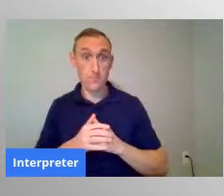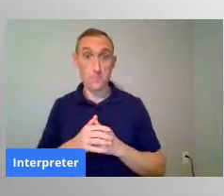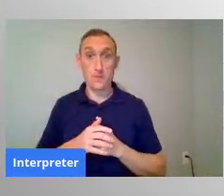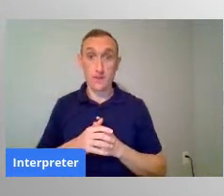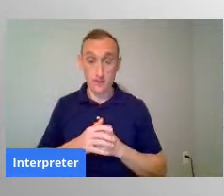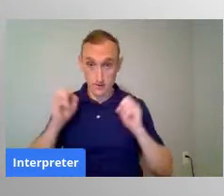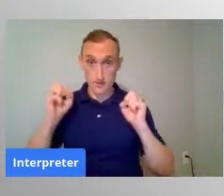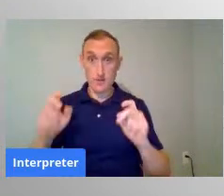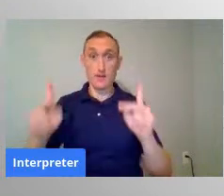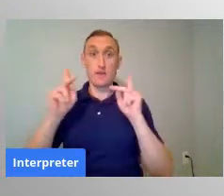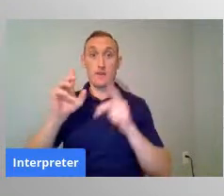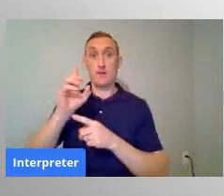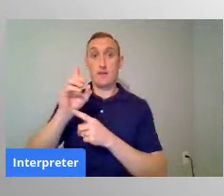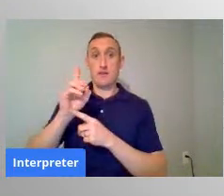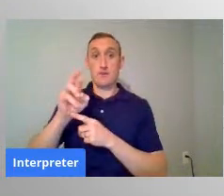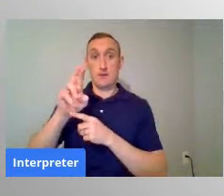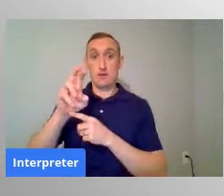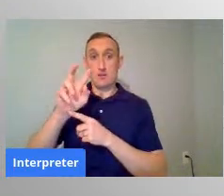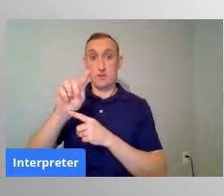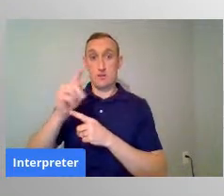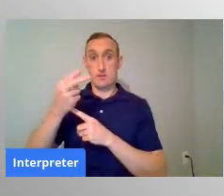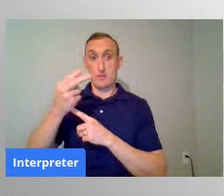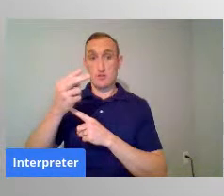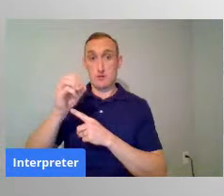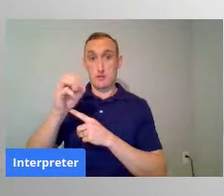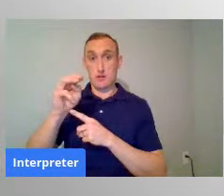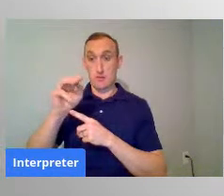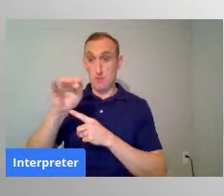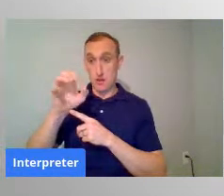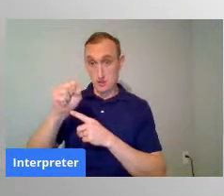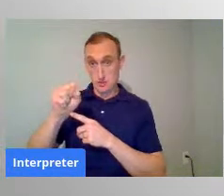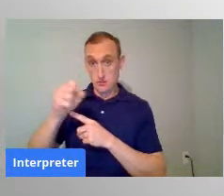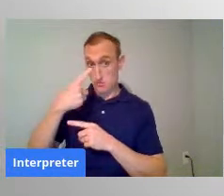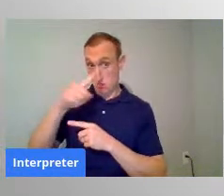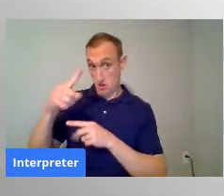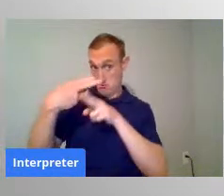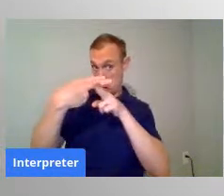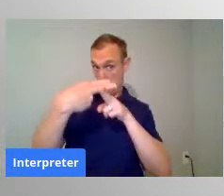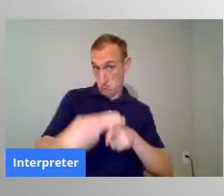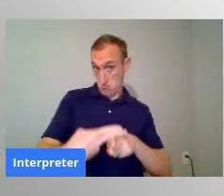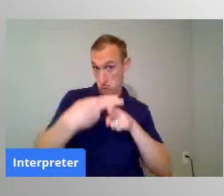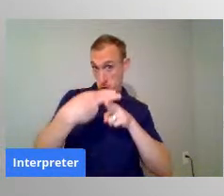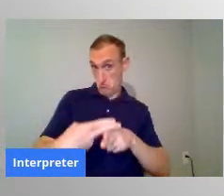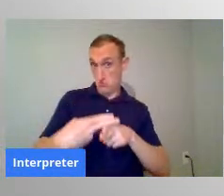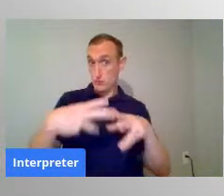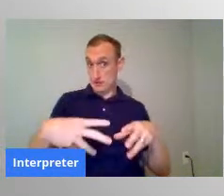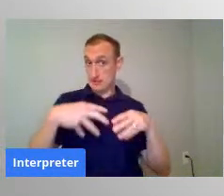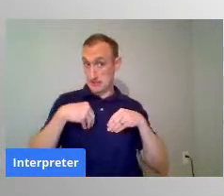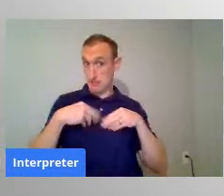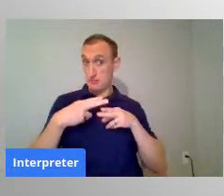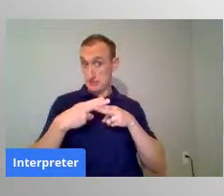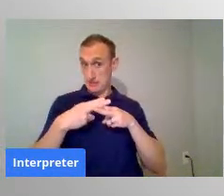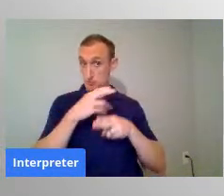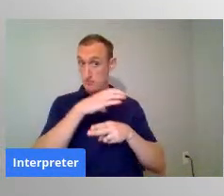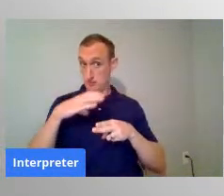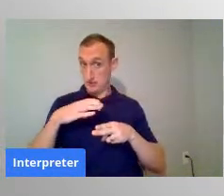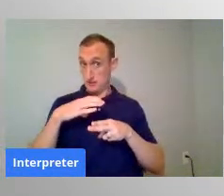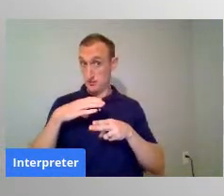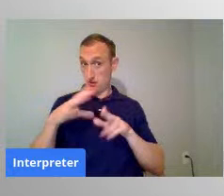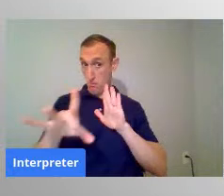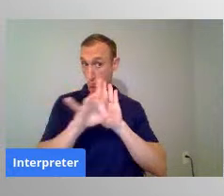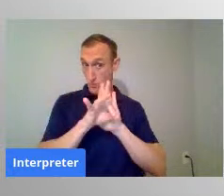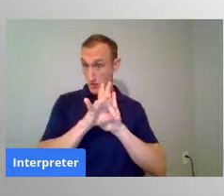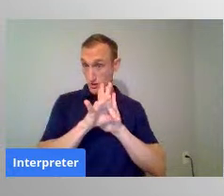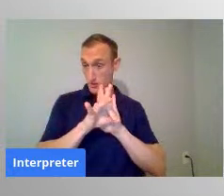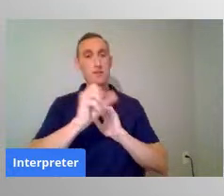All right, Dr. Thomas, if you could take roll for us for all in favor of adopting our temporary committee appointments. Yes,